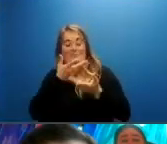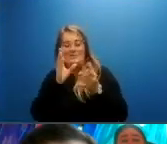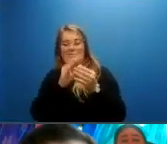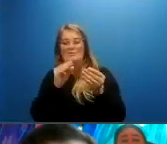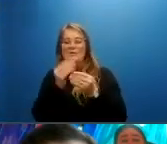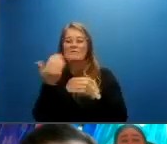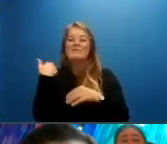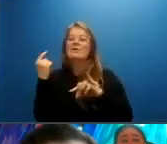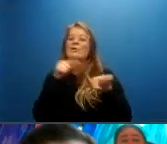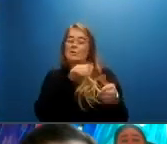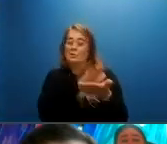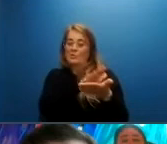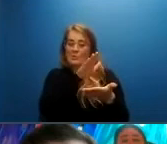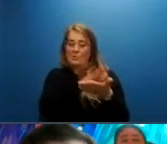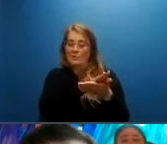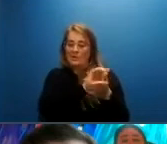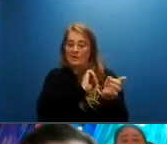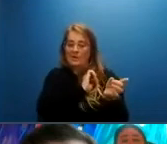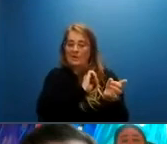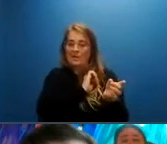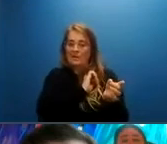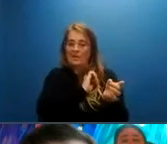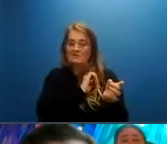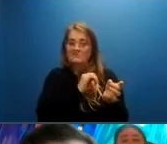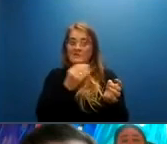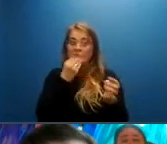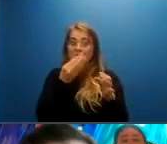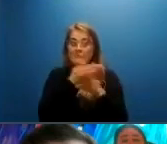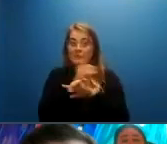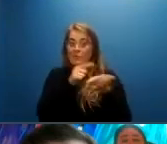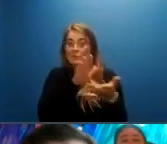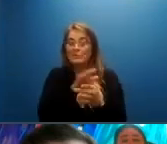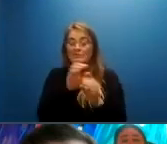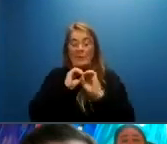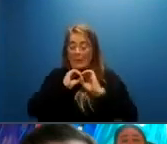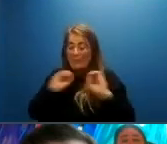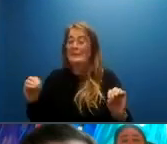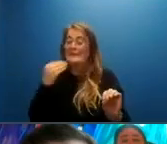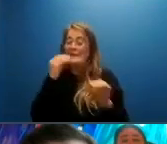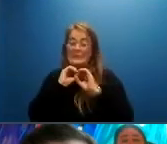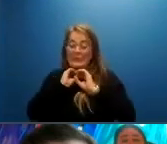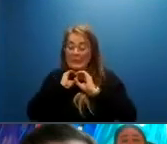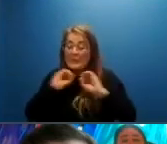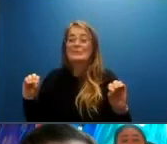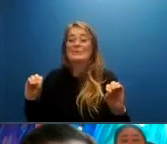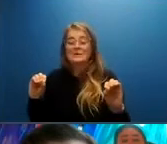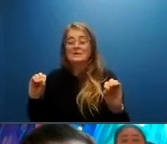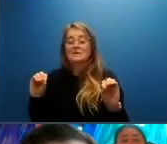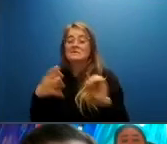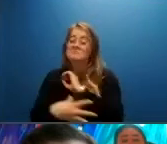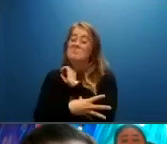go to school without any nutrition, without anything, and living in